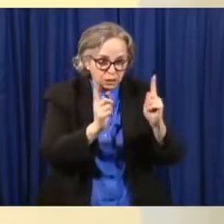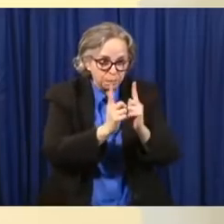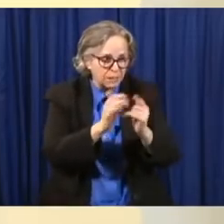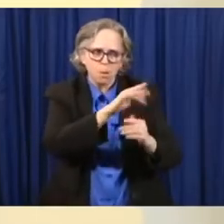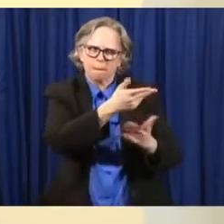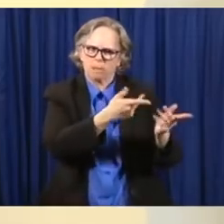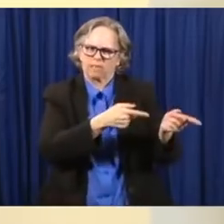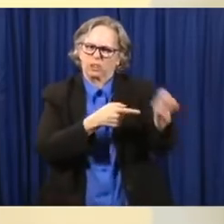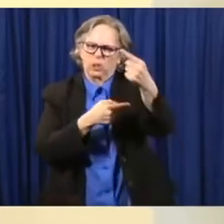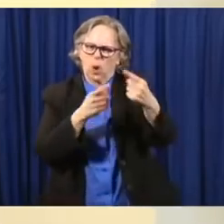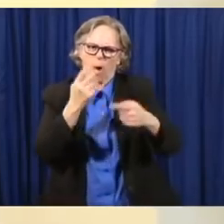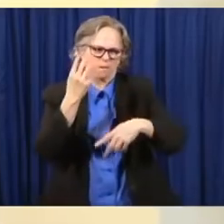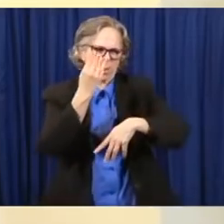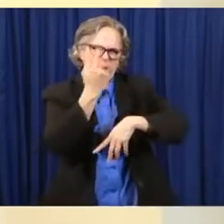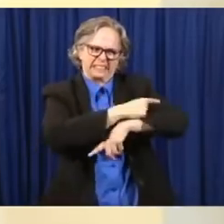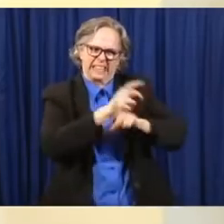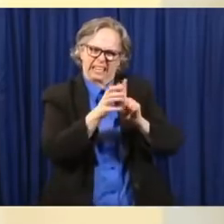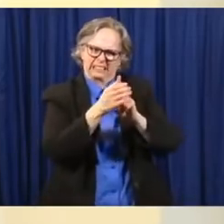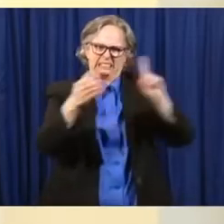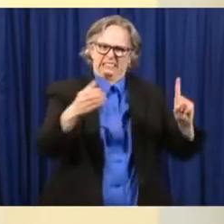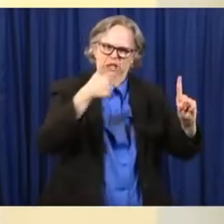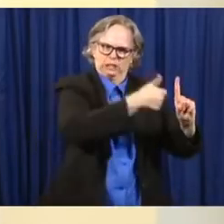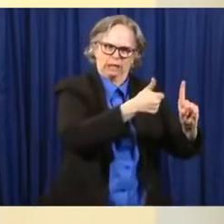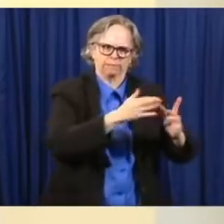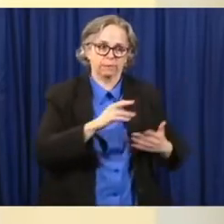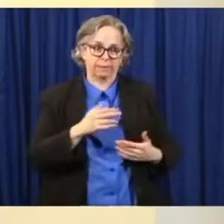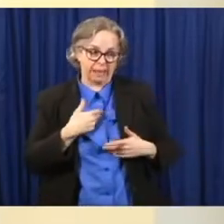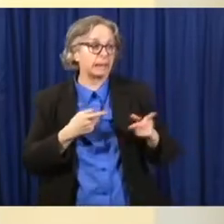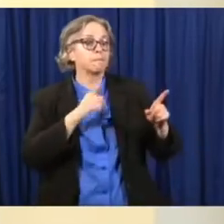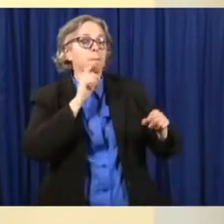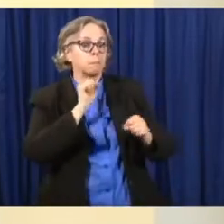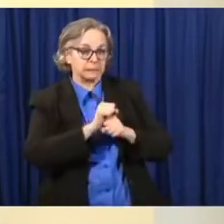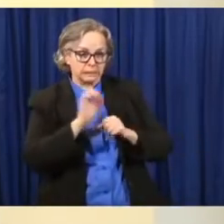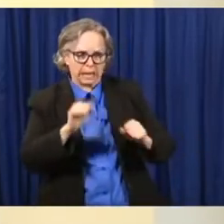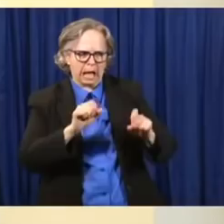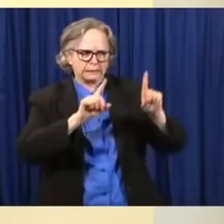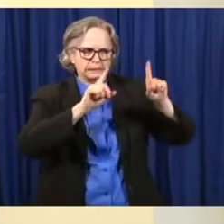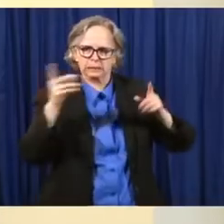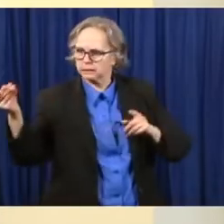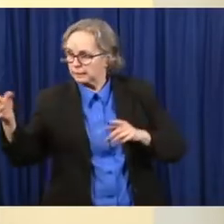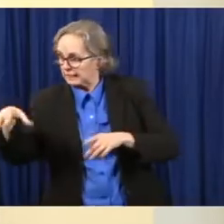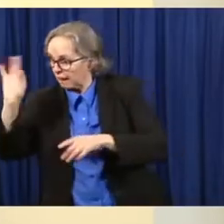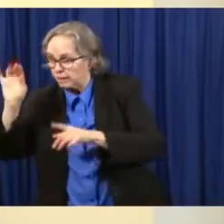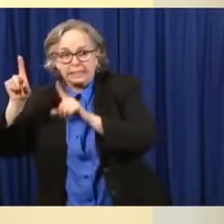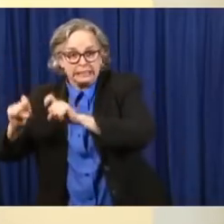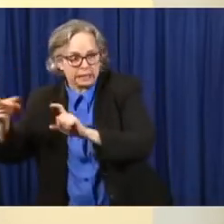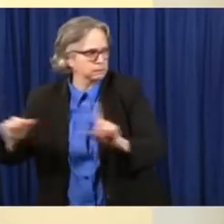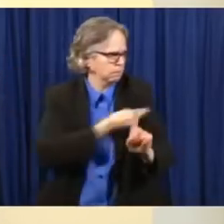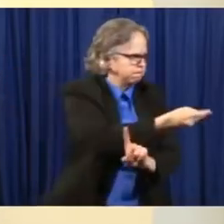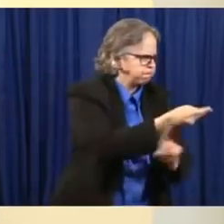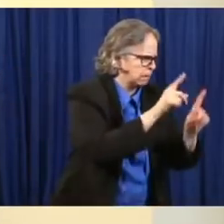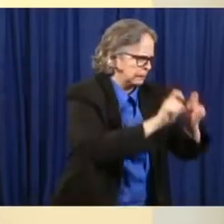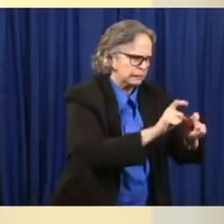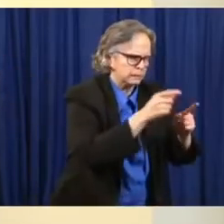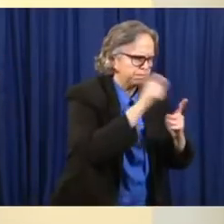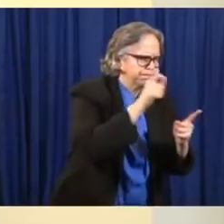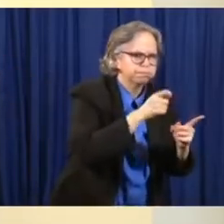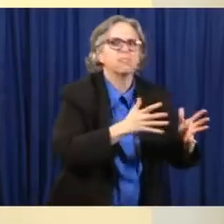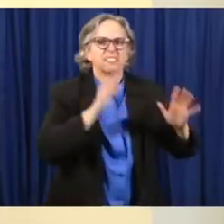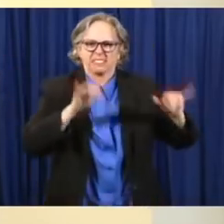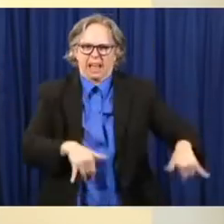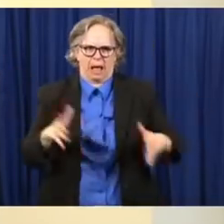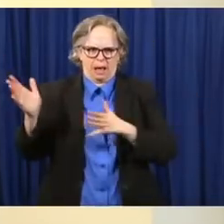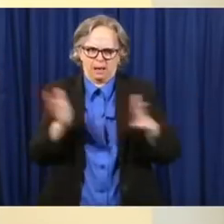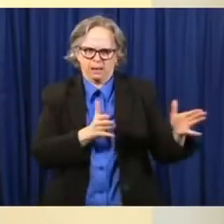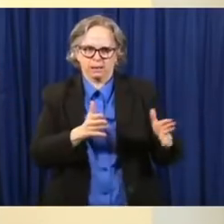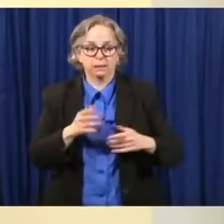enough testing, test those folks. And in doing that, you can start to snuff out what could be the spread of the